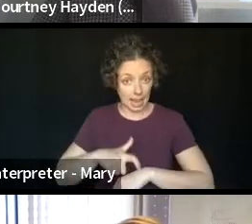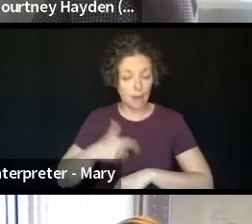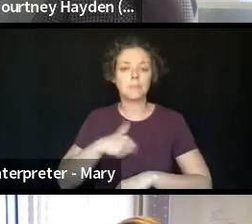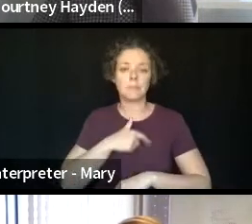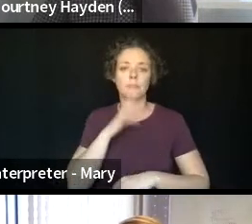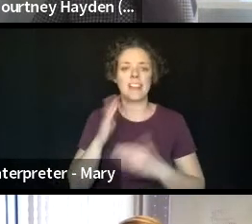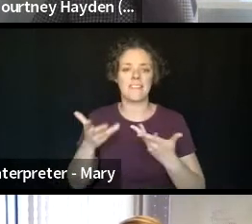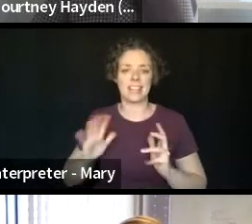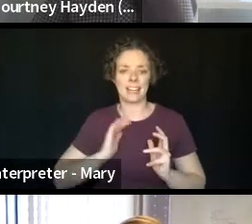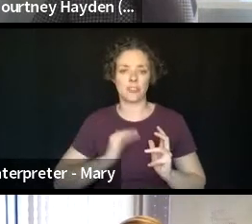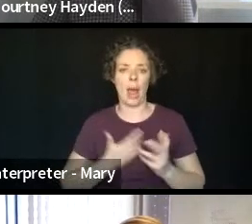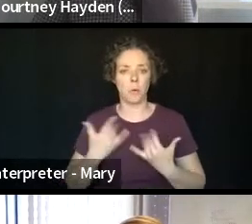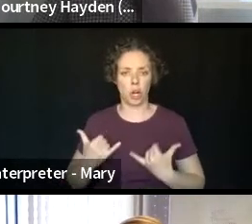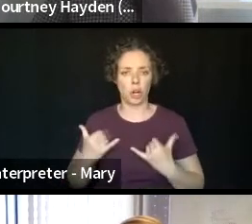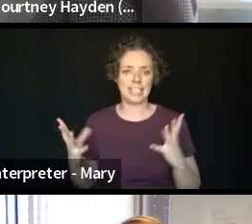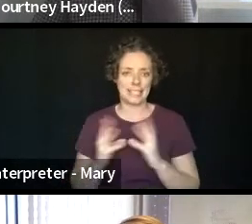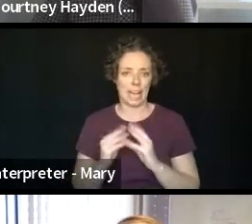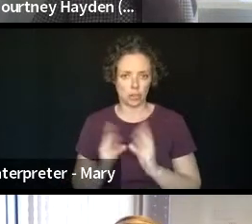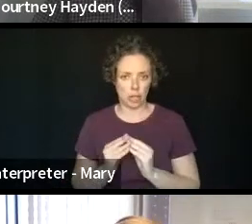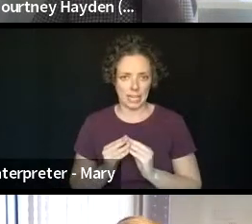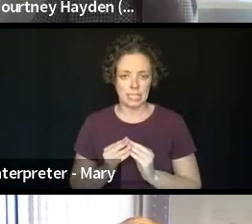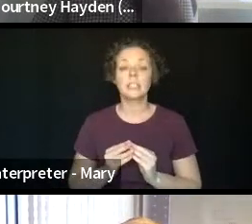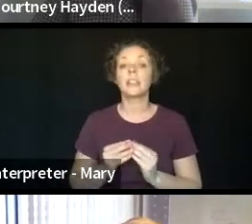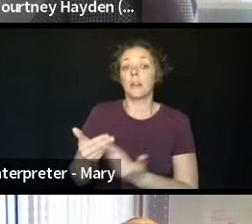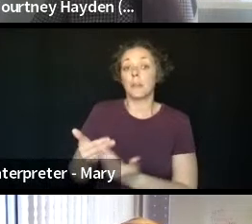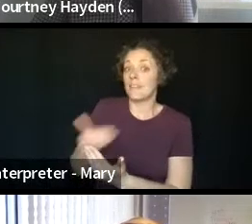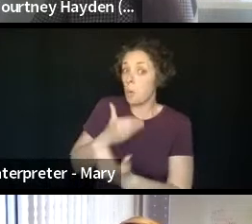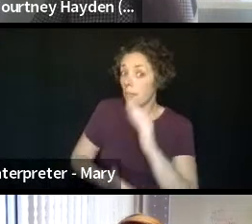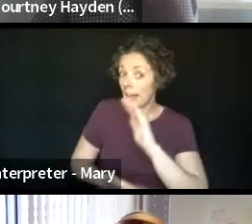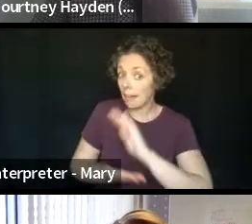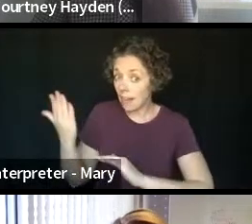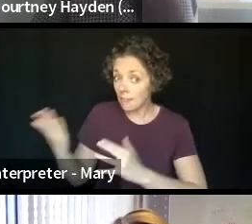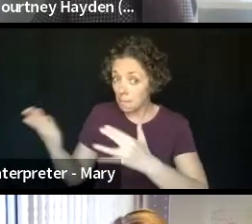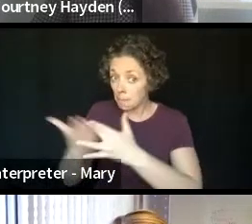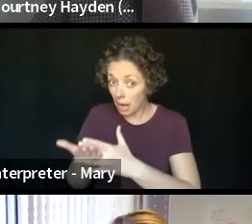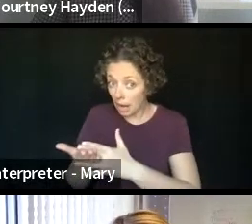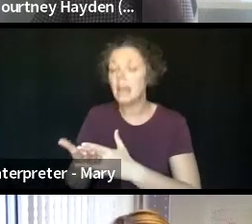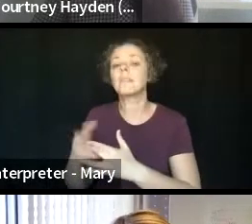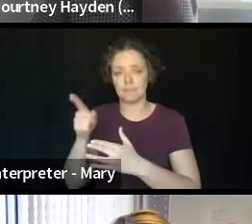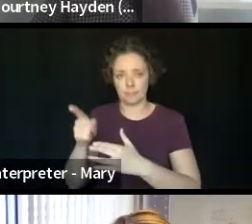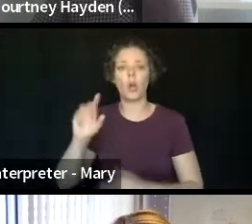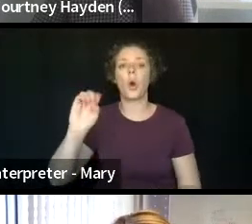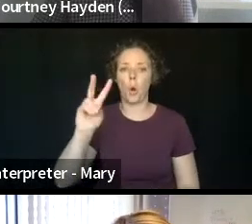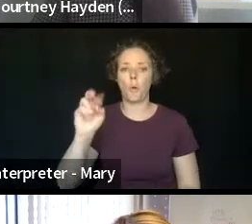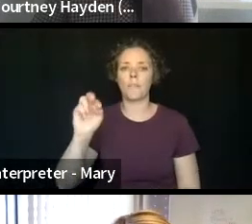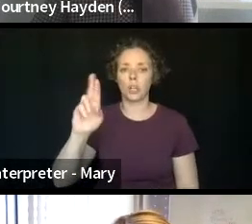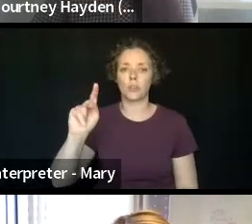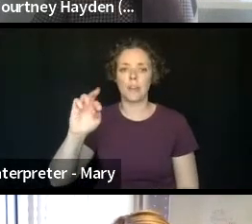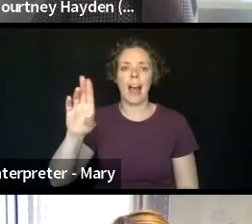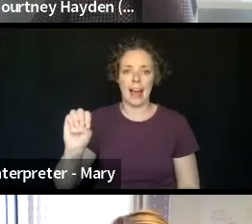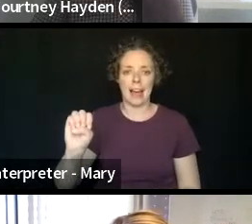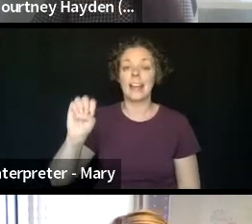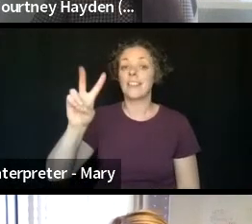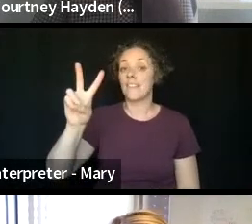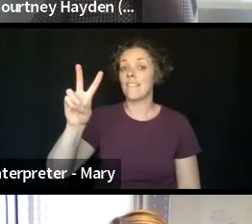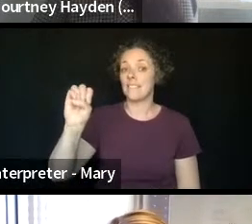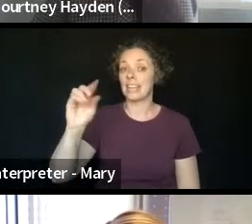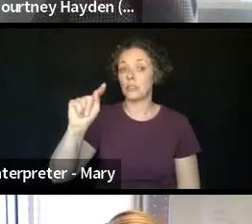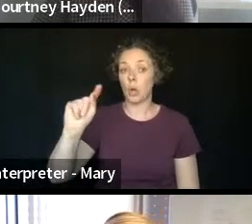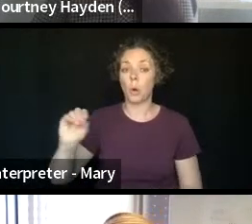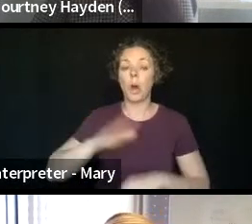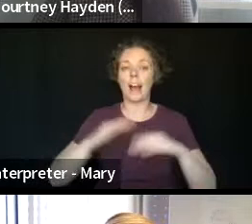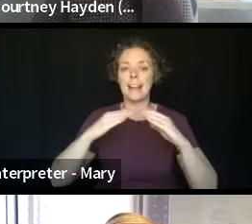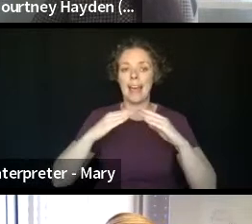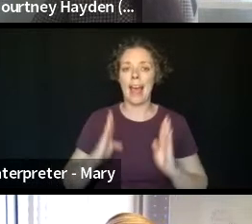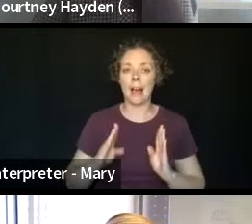then. Before they left, they did override the governor's veto on House Bill 2238, which was